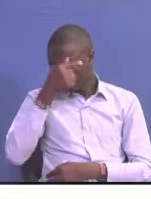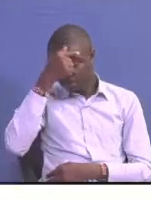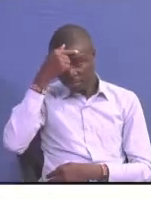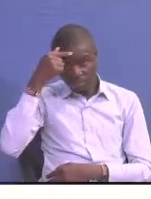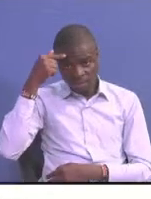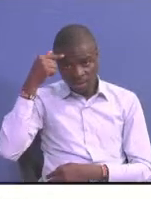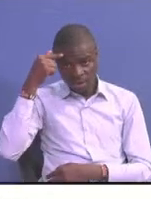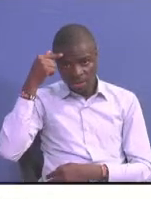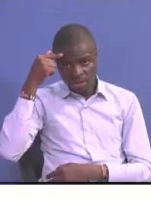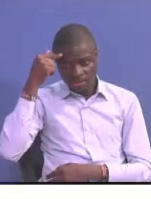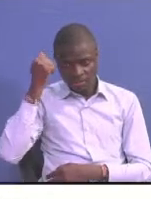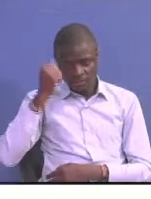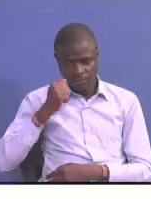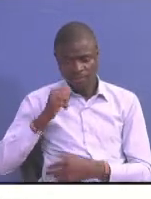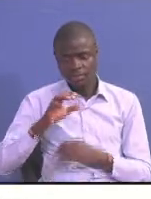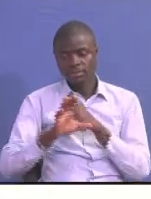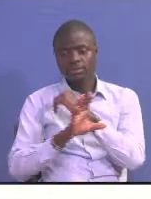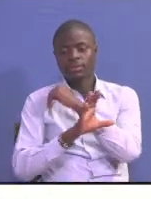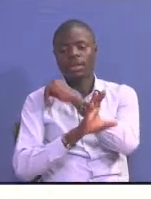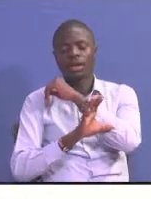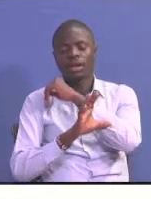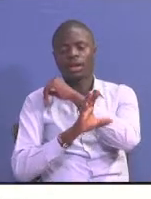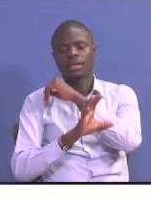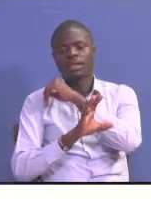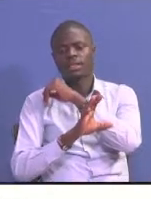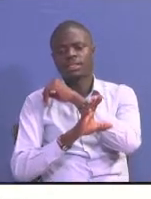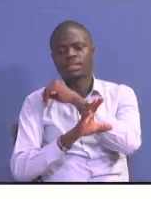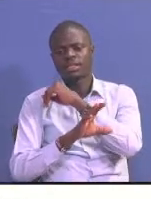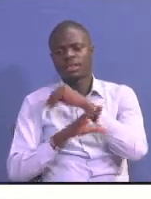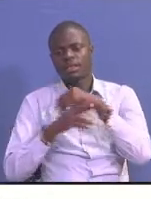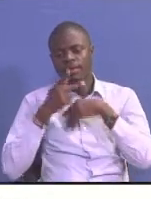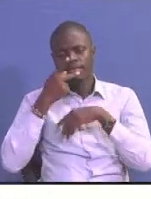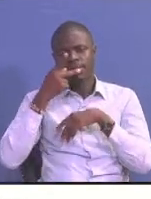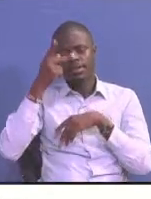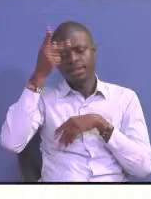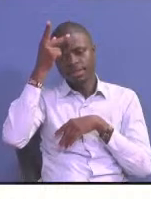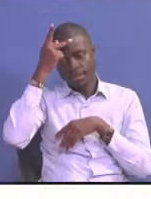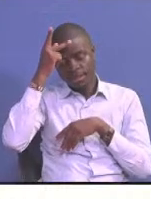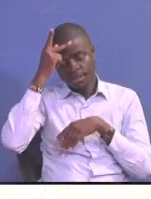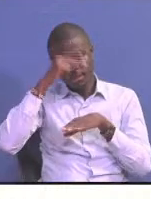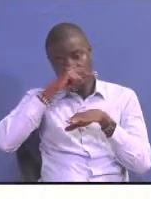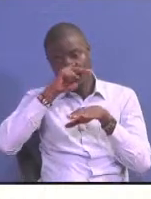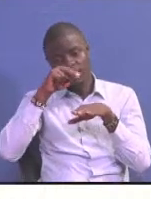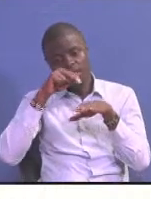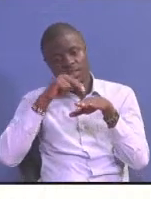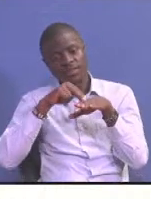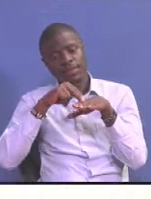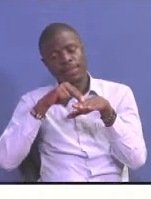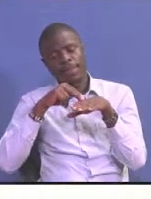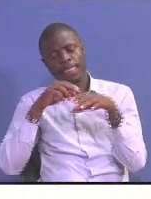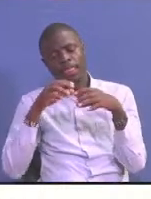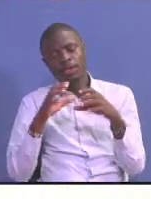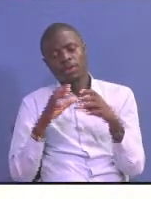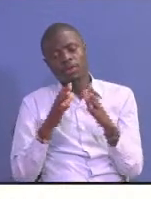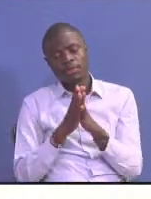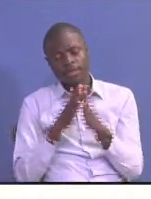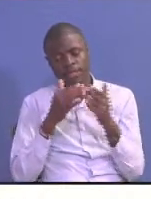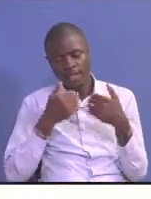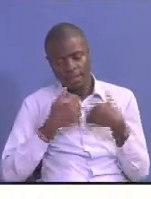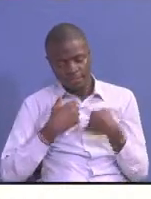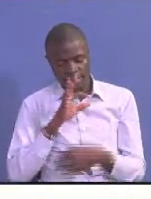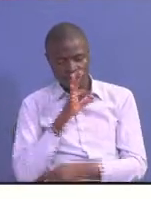Because countries, the parents, the nation, the communities have